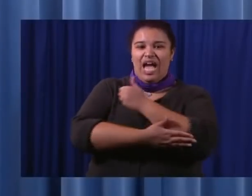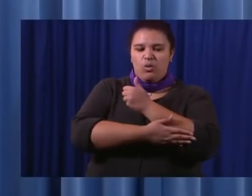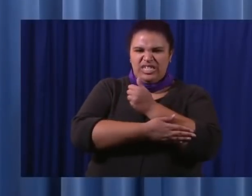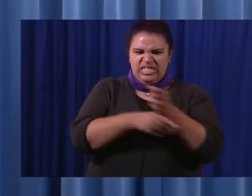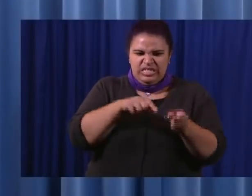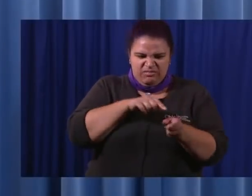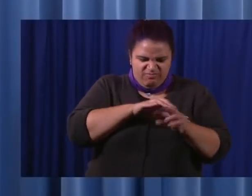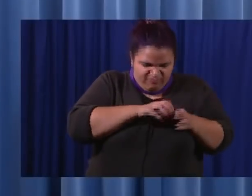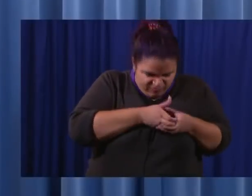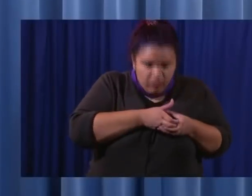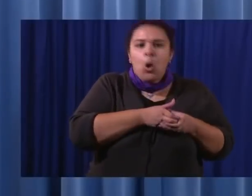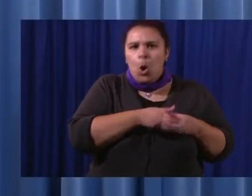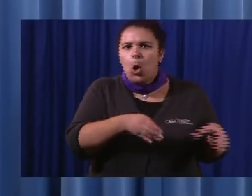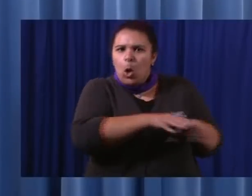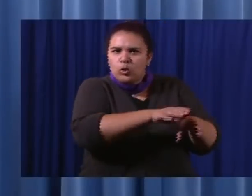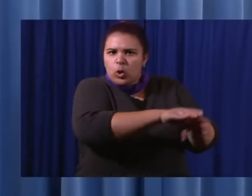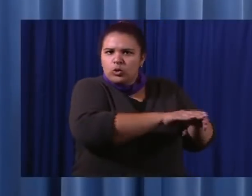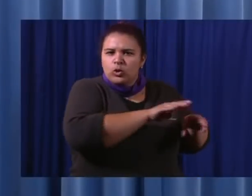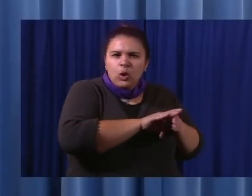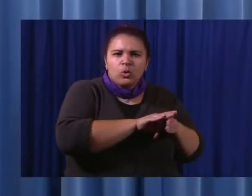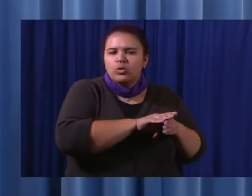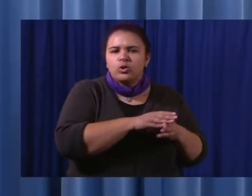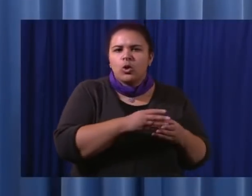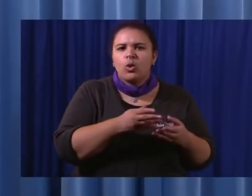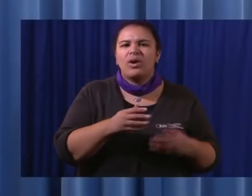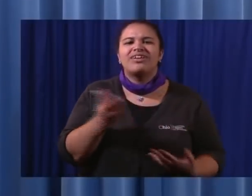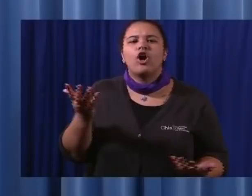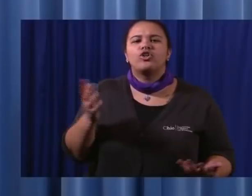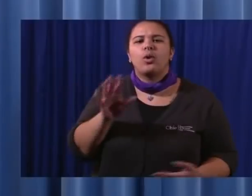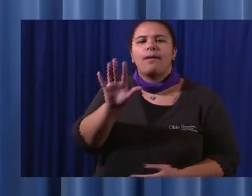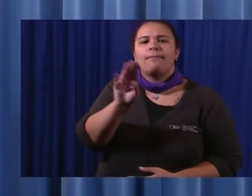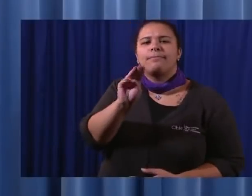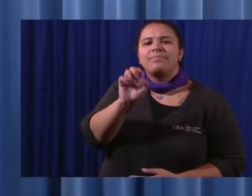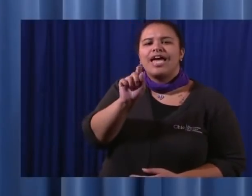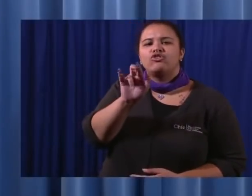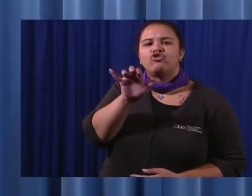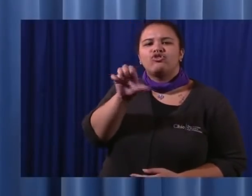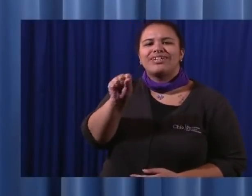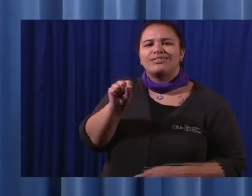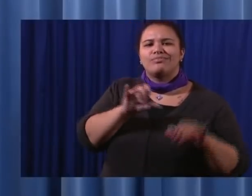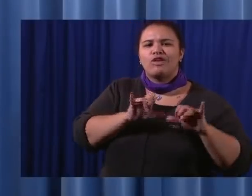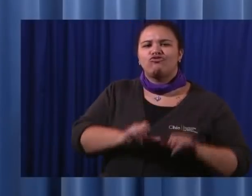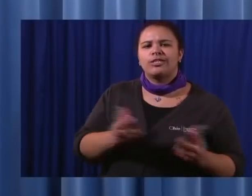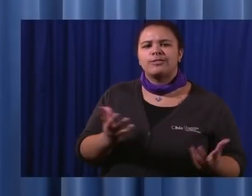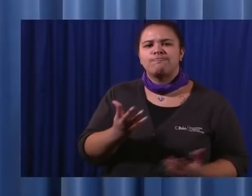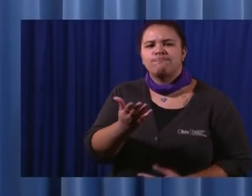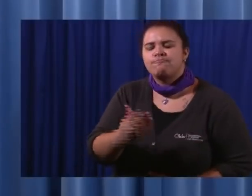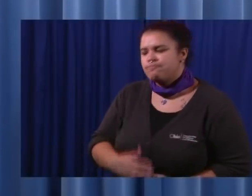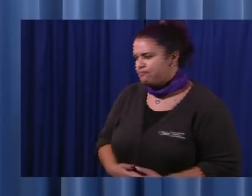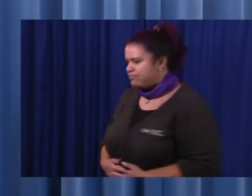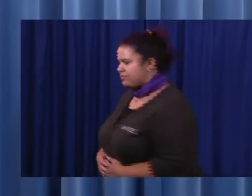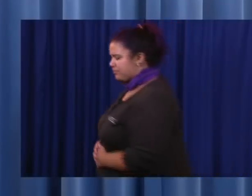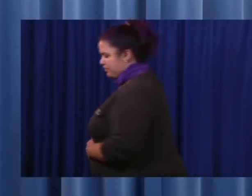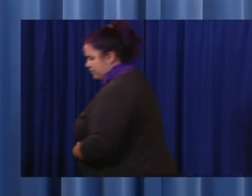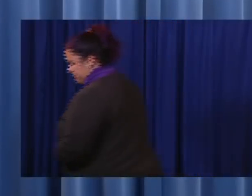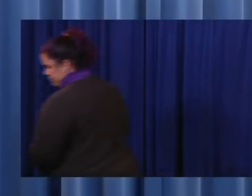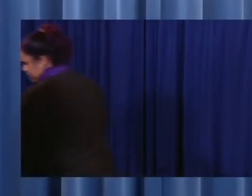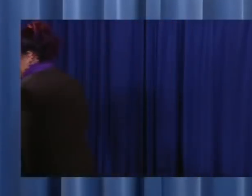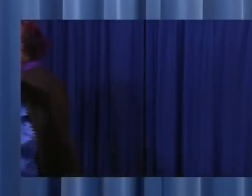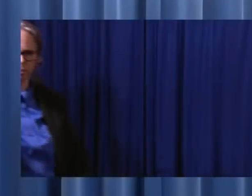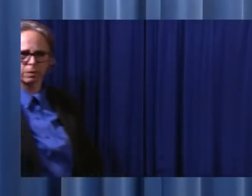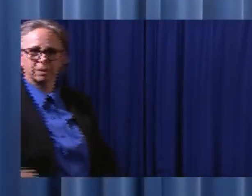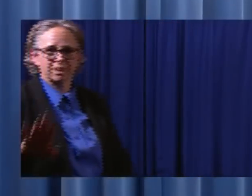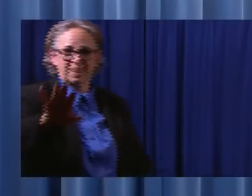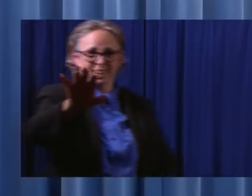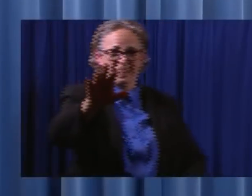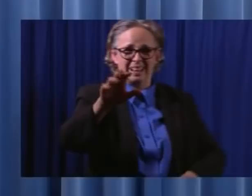There are 7 metrics that the health experts are looking at. I will go through those next time because I don't have them written down in